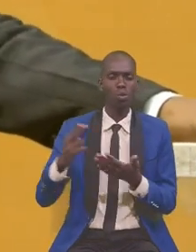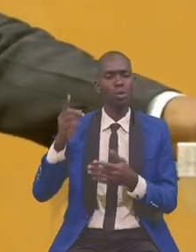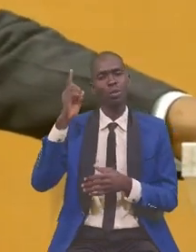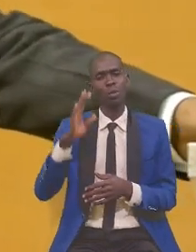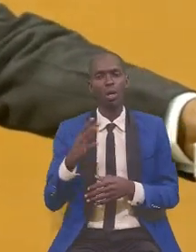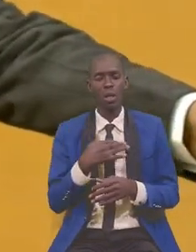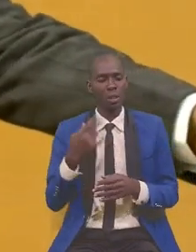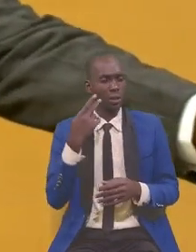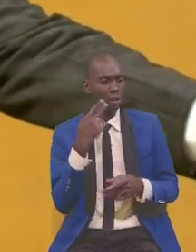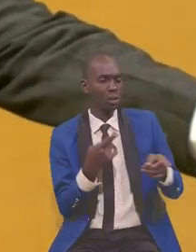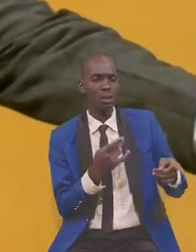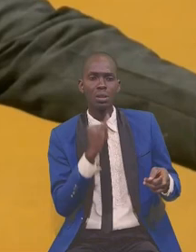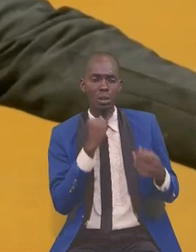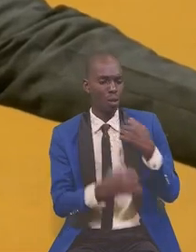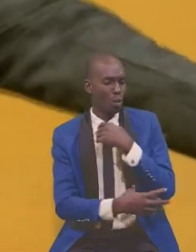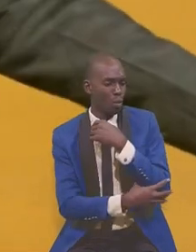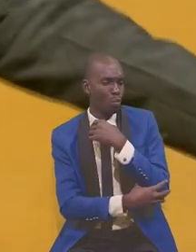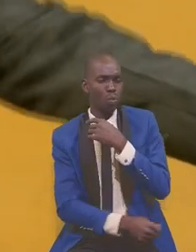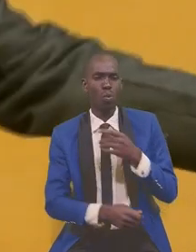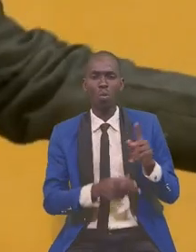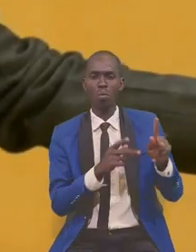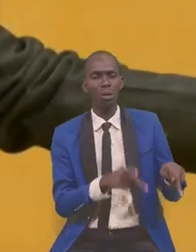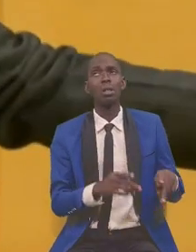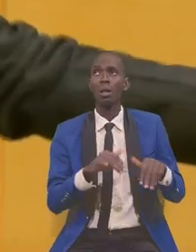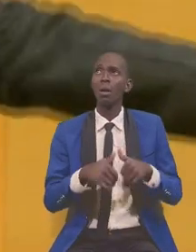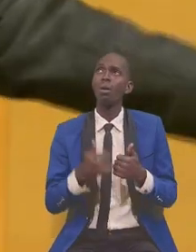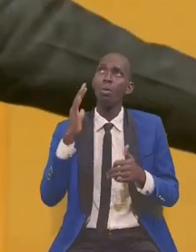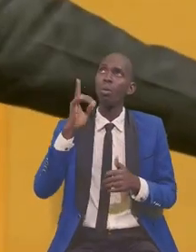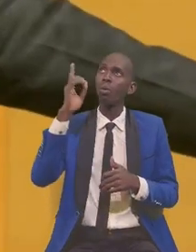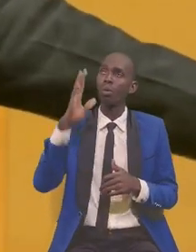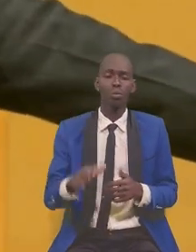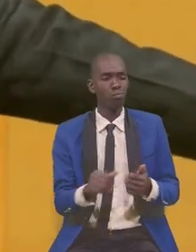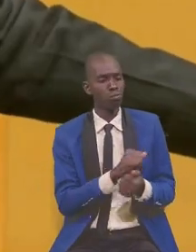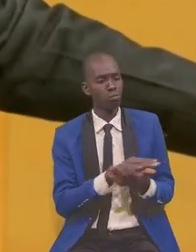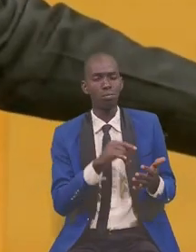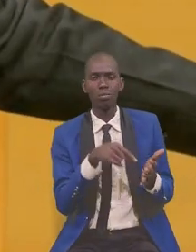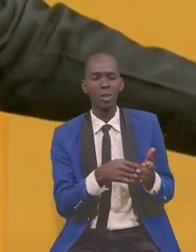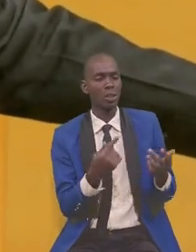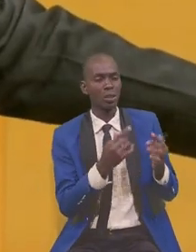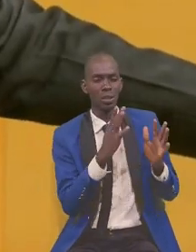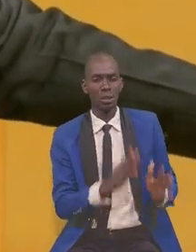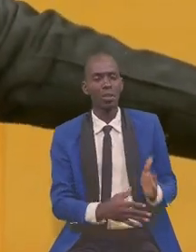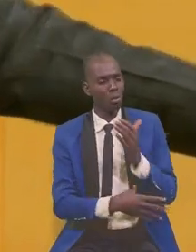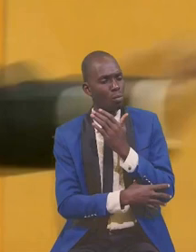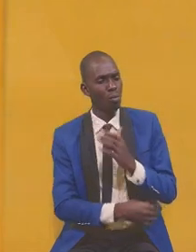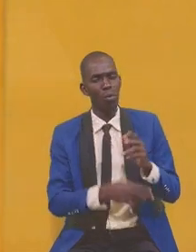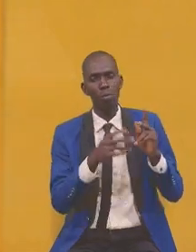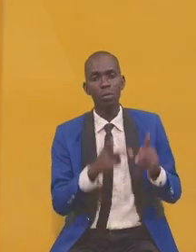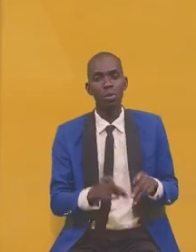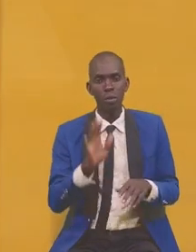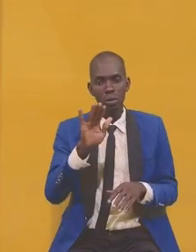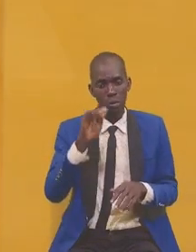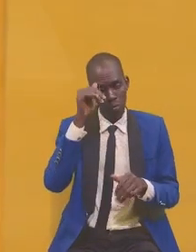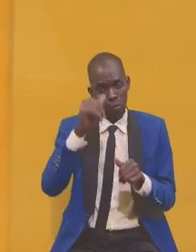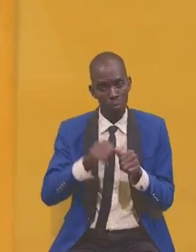you cannot think of, God cannot think of. His thoughts are not your thoughts. His ways are not your ways. And